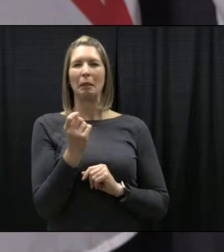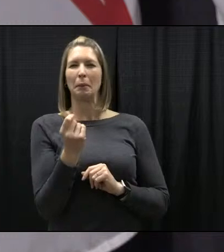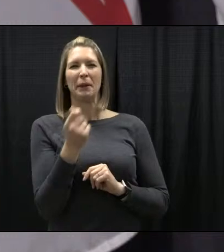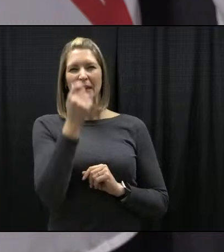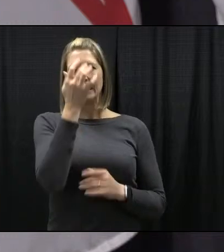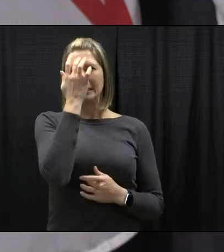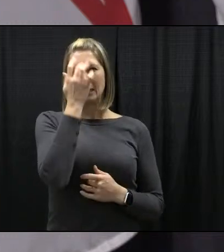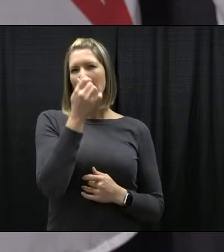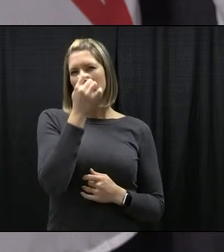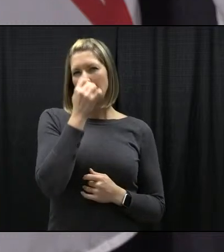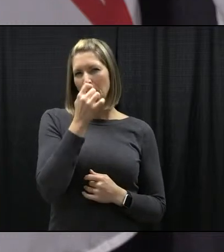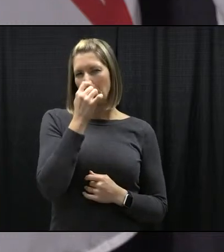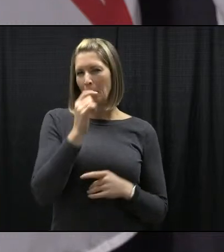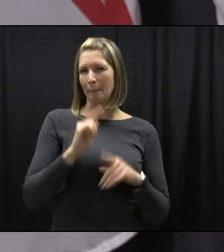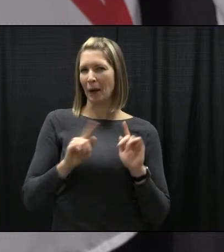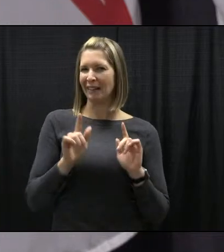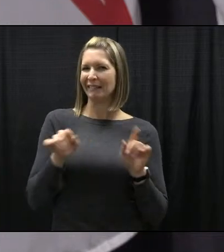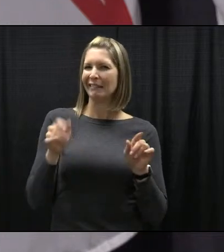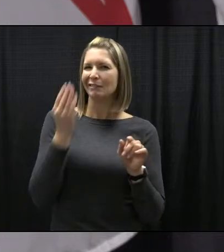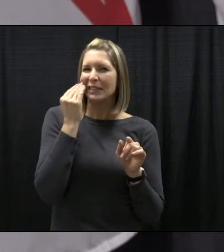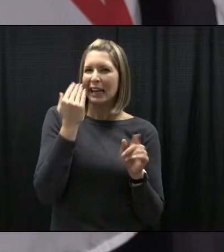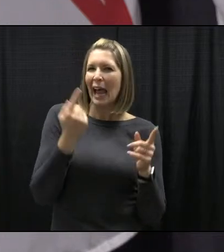that we had. So, I'd